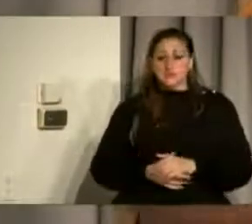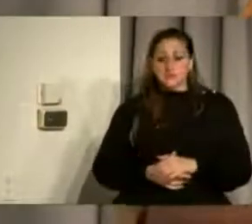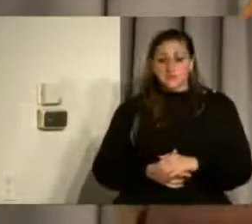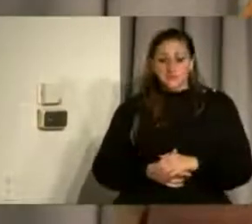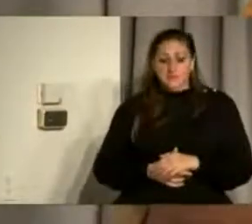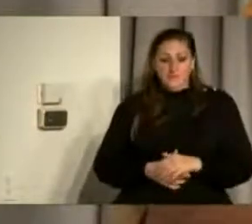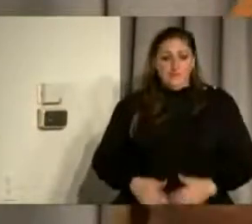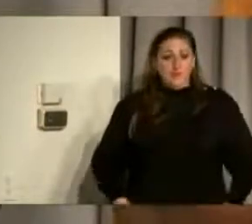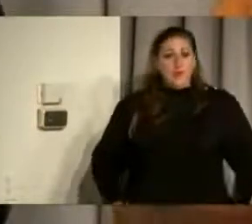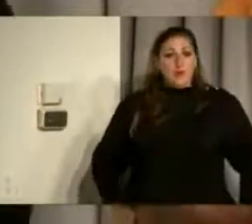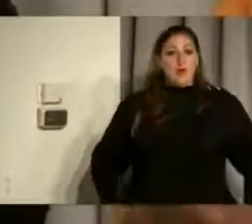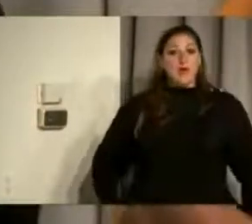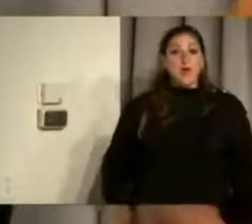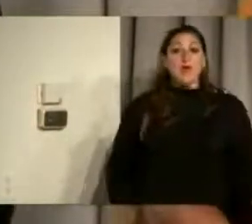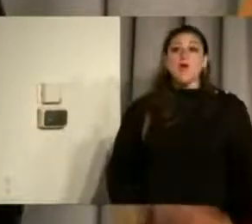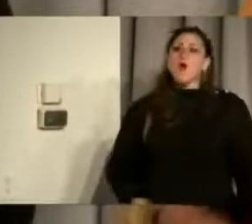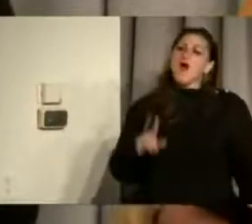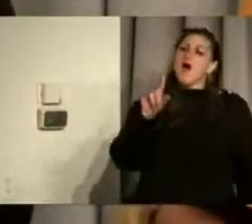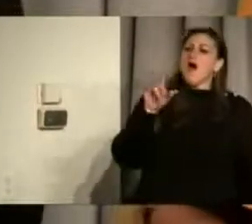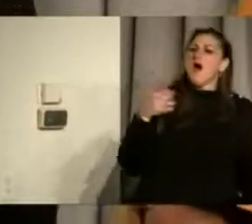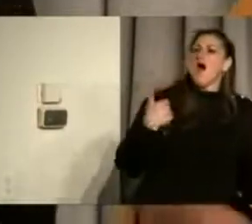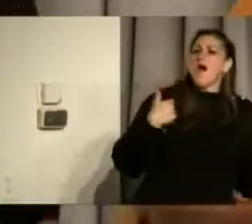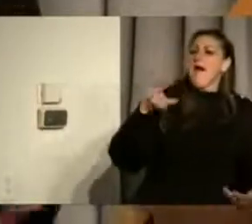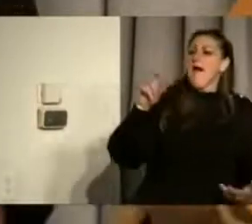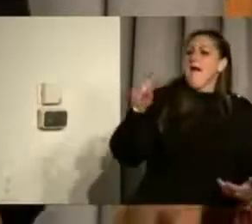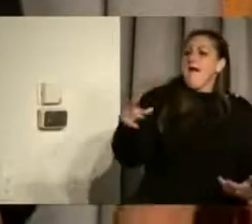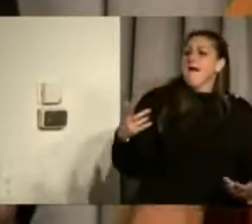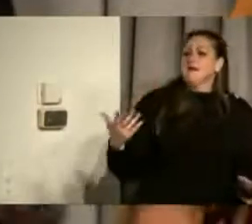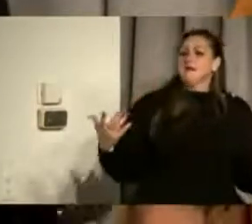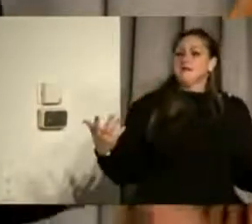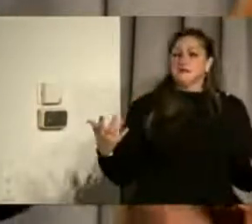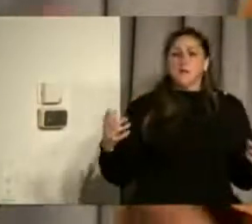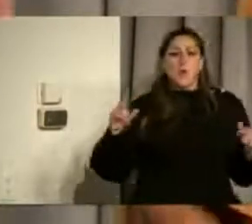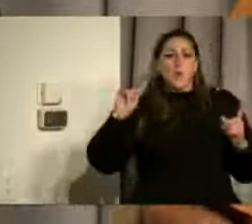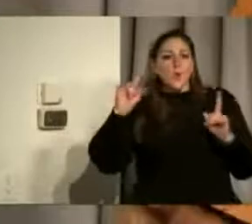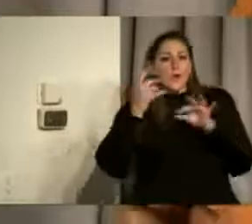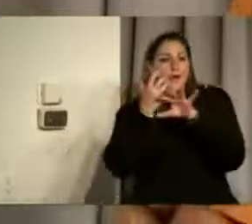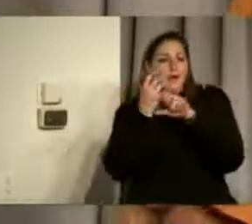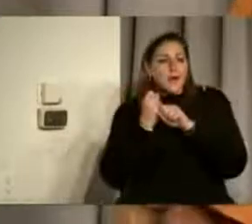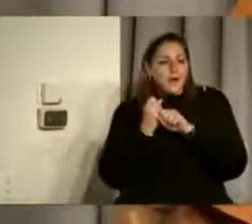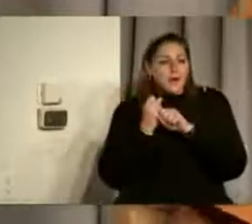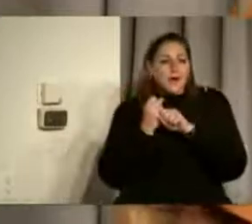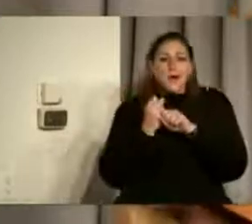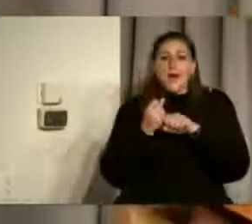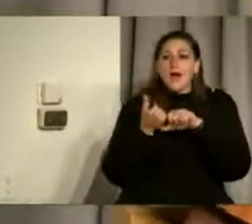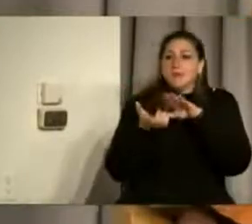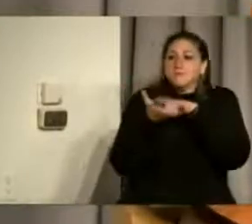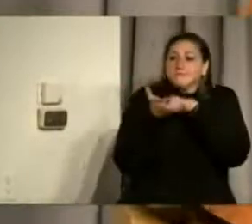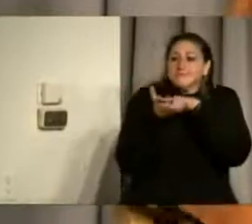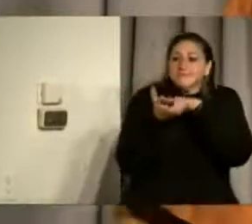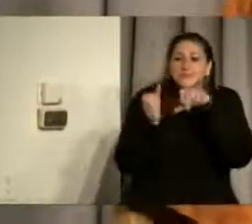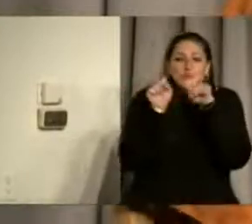One of my relatives, because I asked, where can I get some moccasins? Where's the